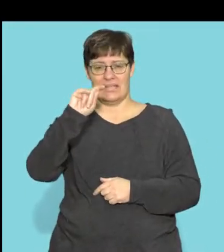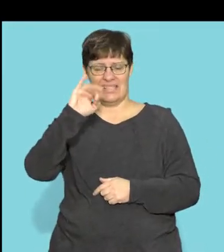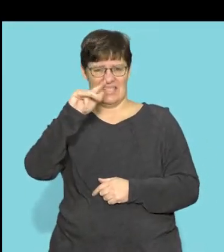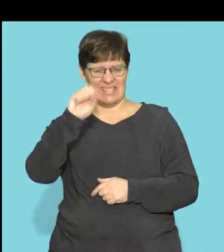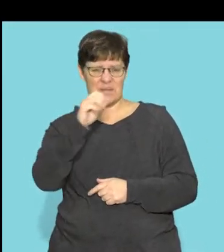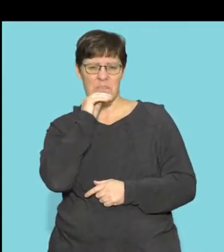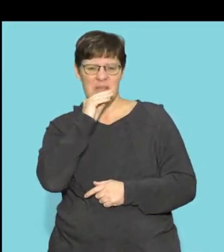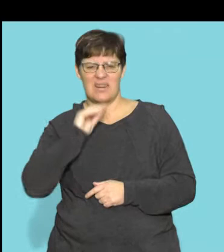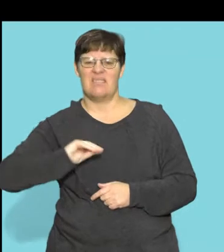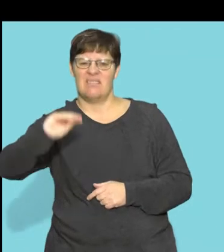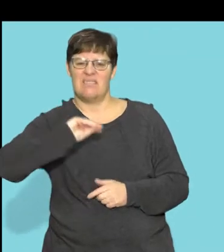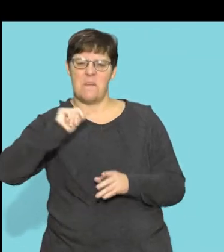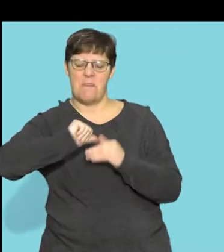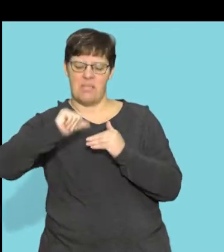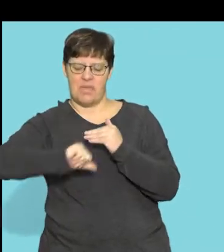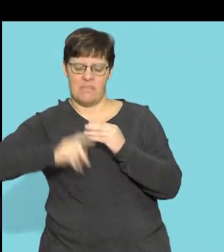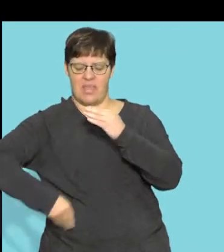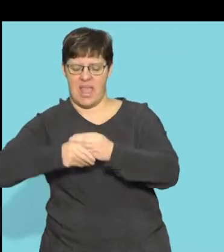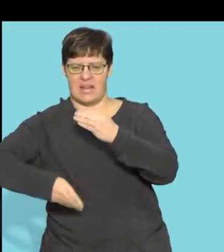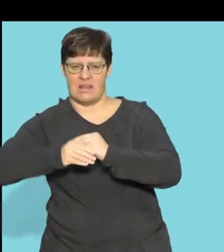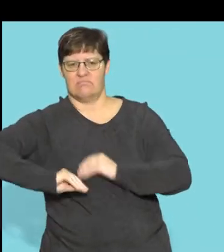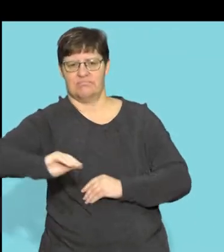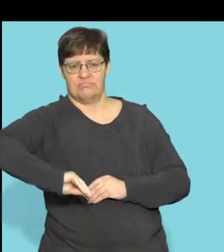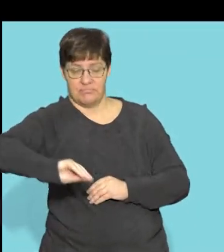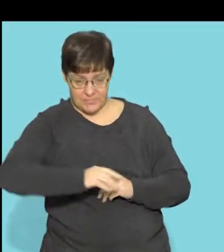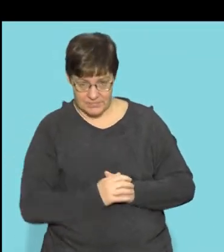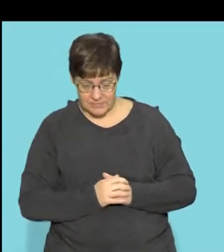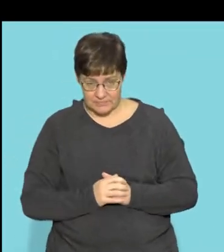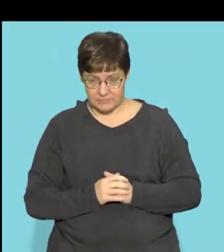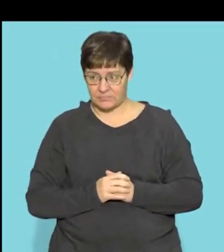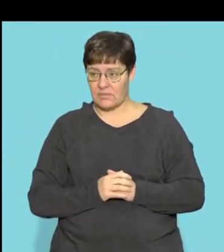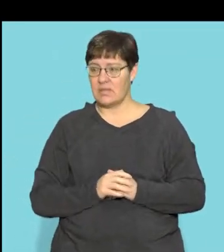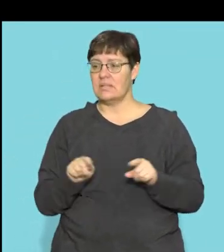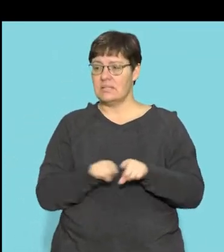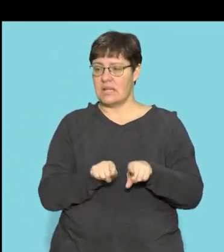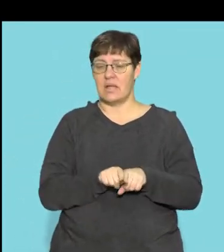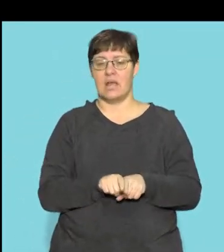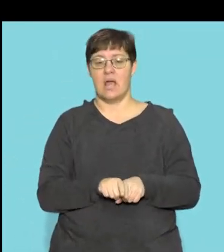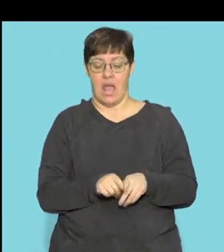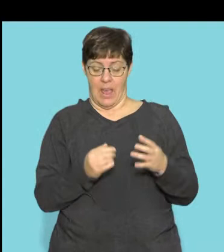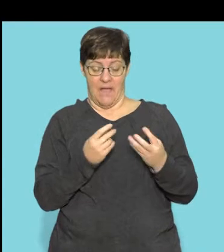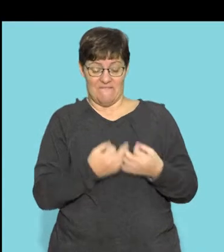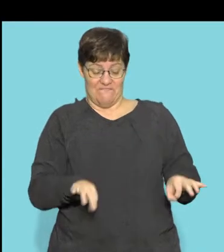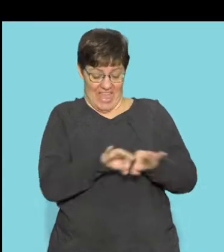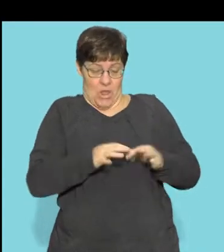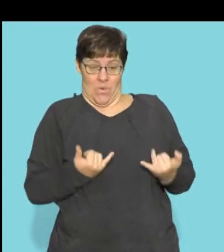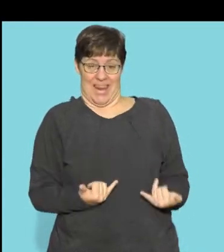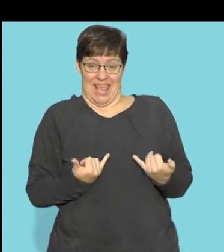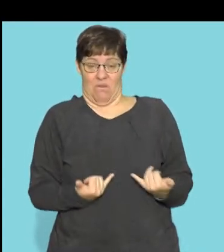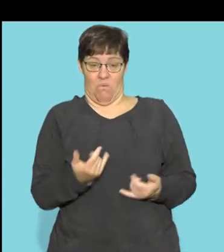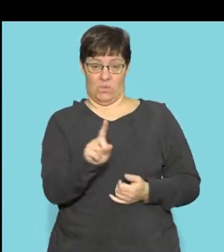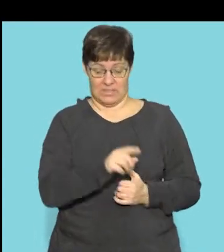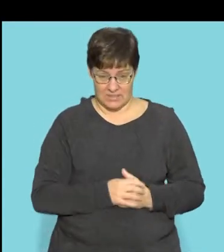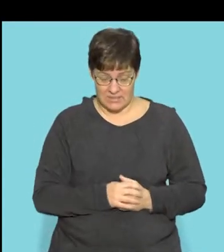a month-to-month basis. And then we also have what we call a present value. As it says, this is a present value. It's